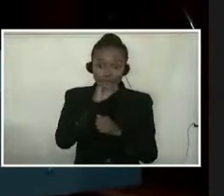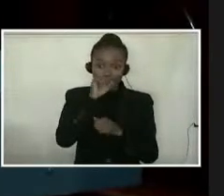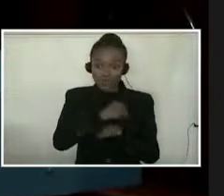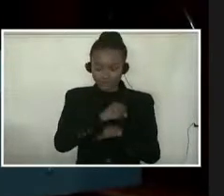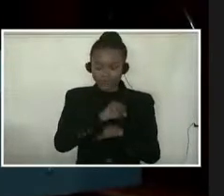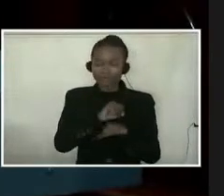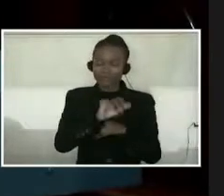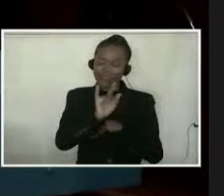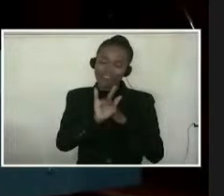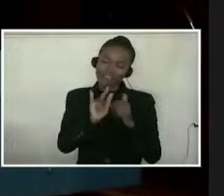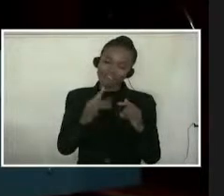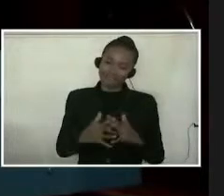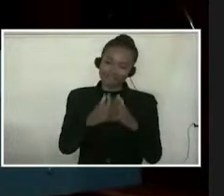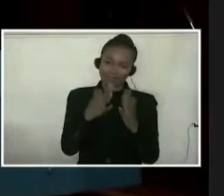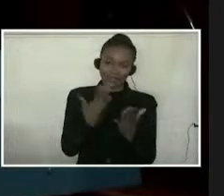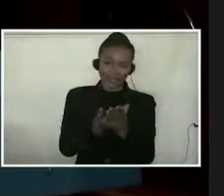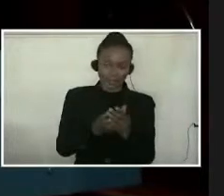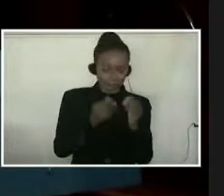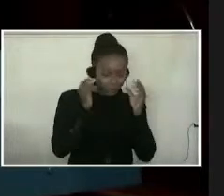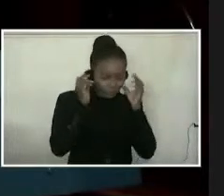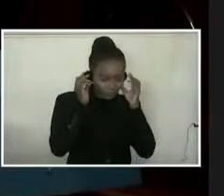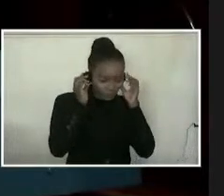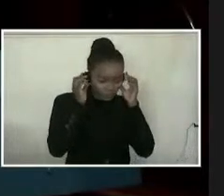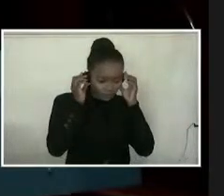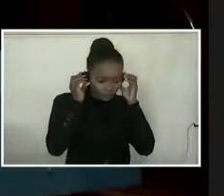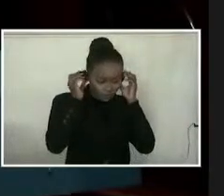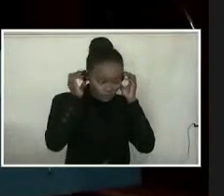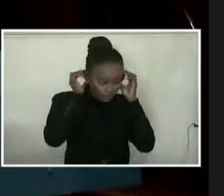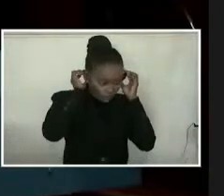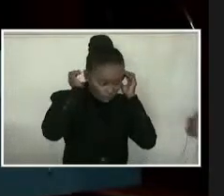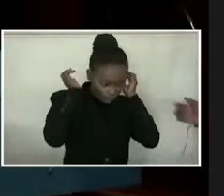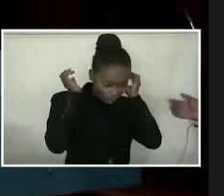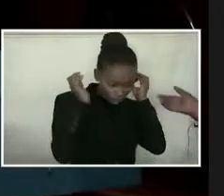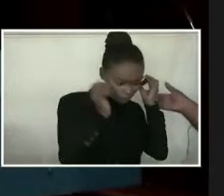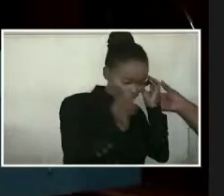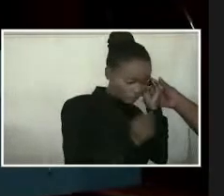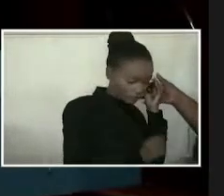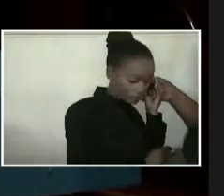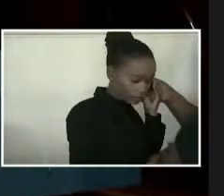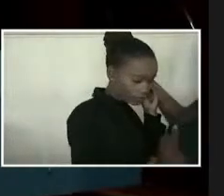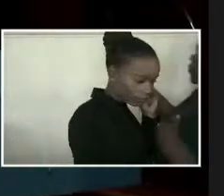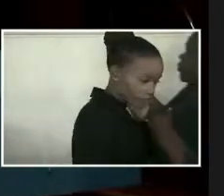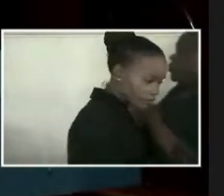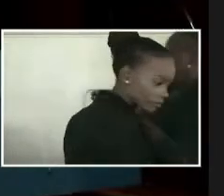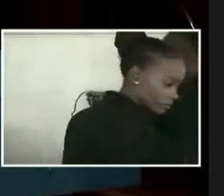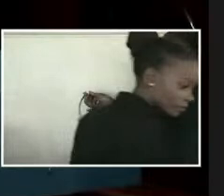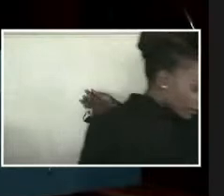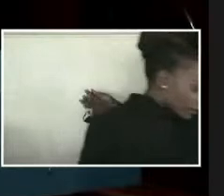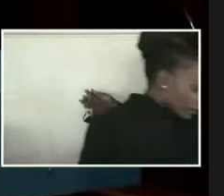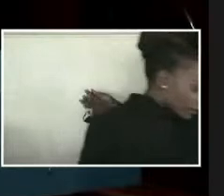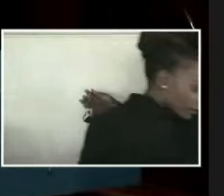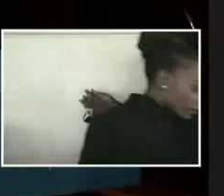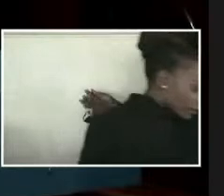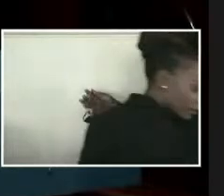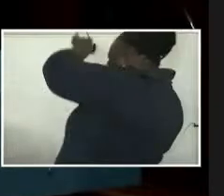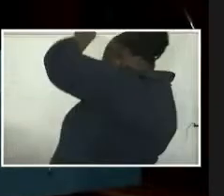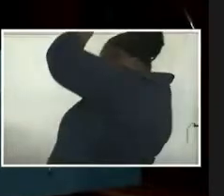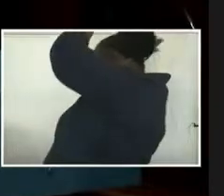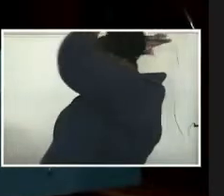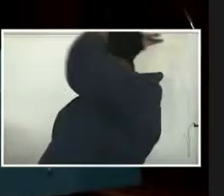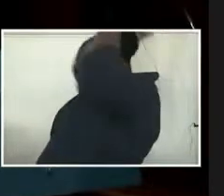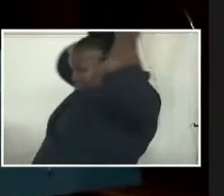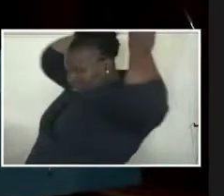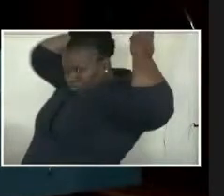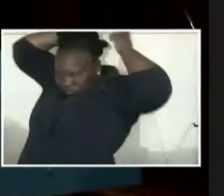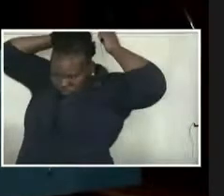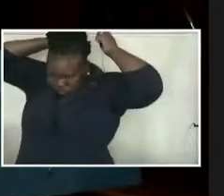chairperson this move to address gender perseverance and family side by the department of sports arts and culture is welcomed by